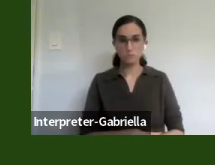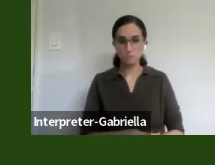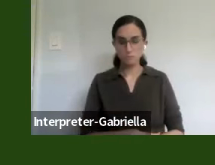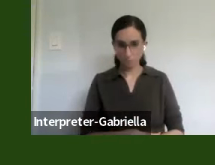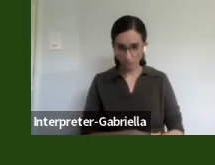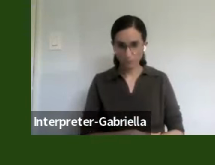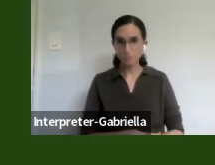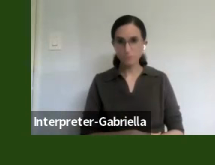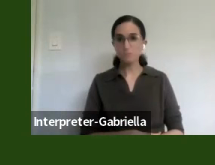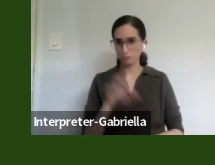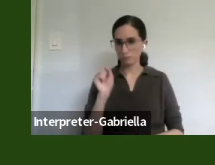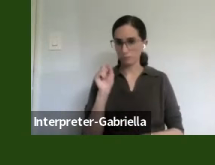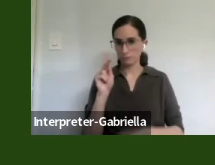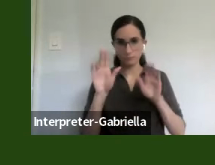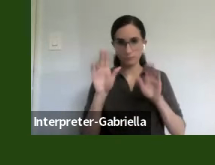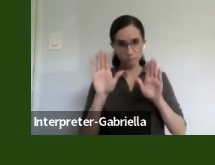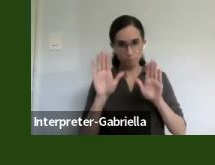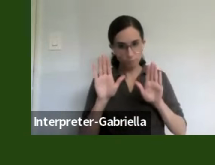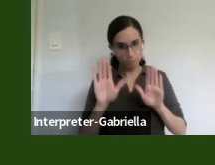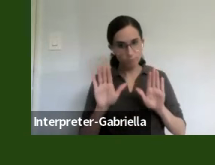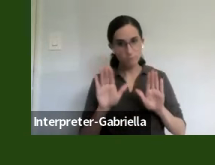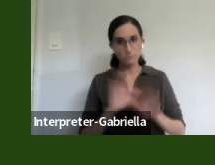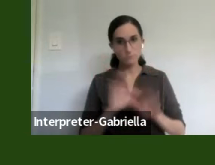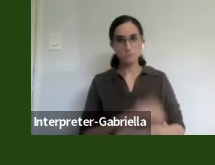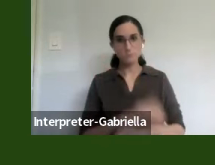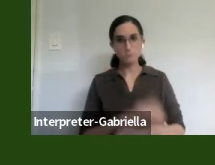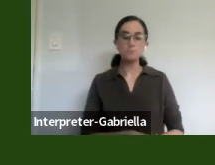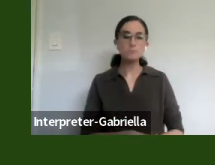Okay, excellent. Bien, excelente.